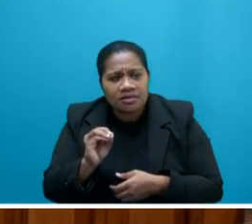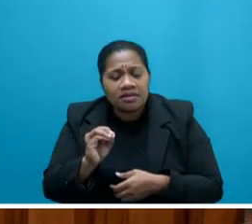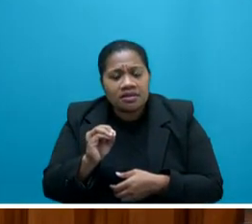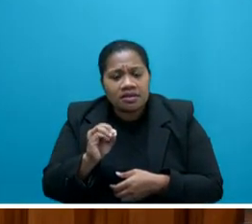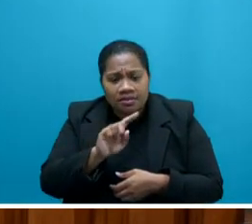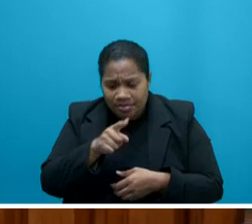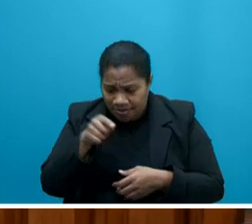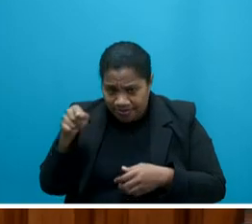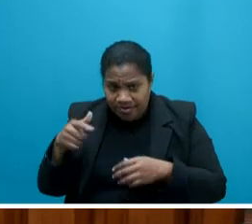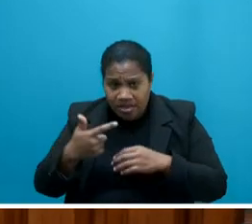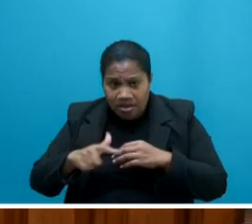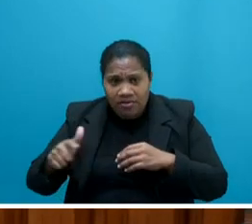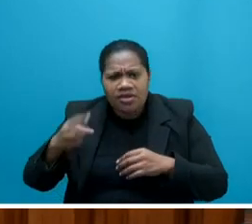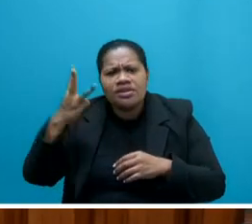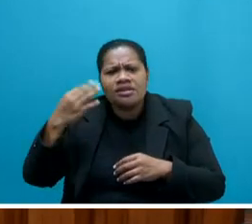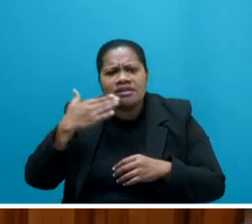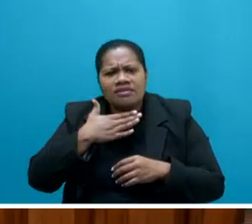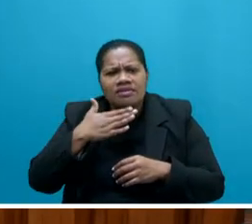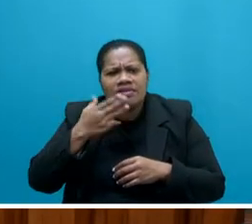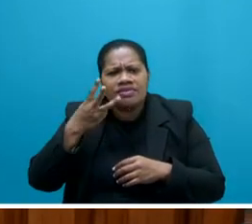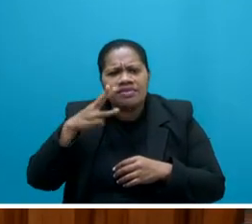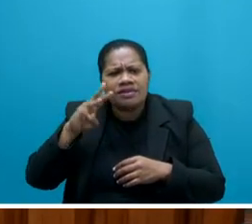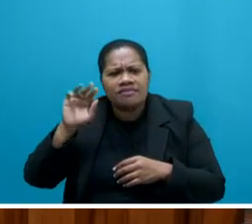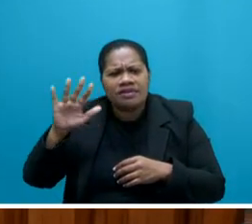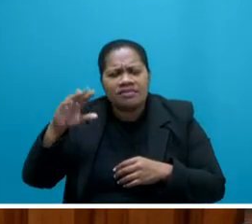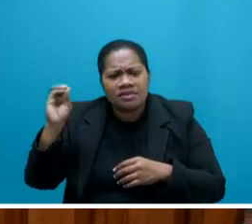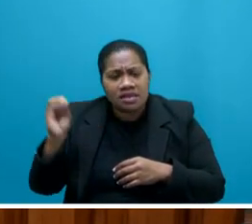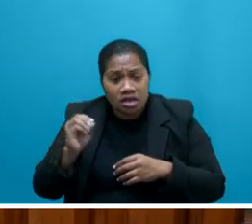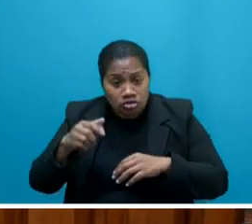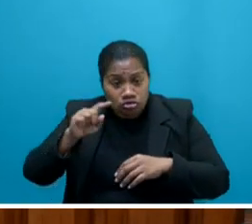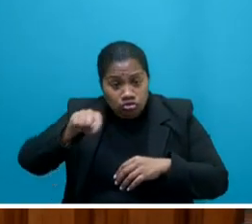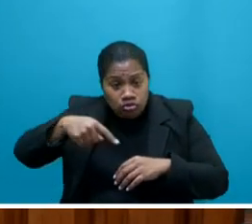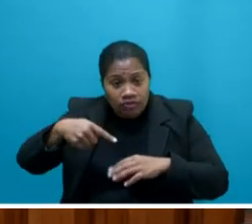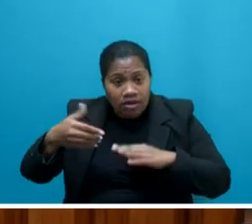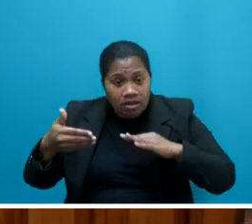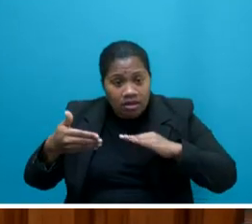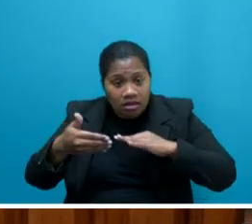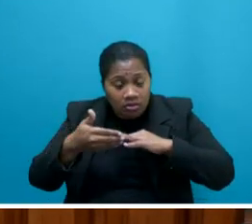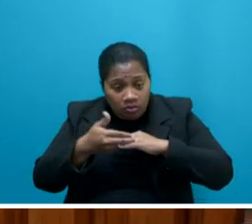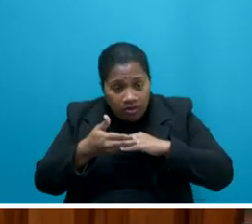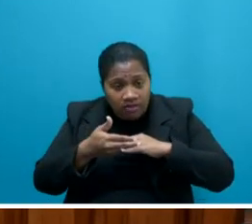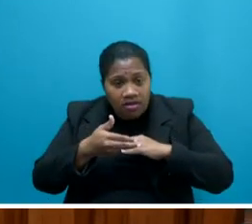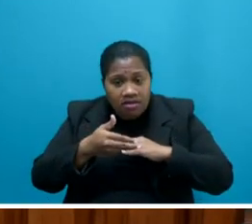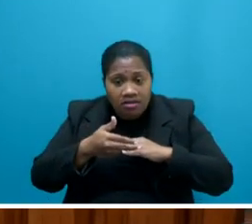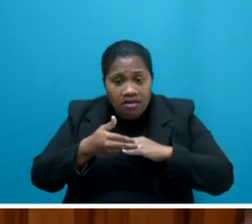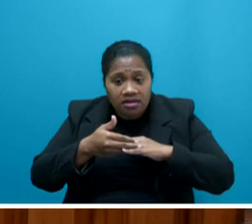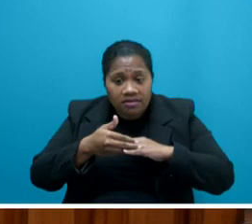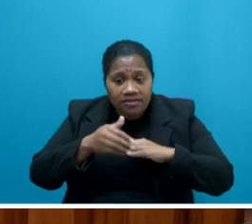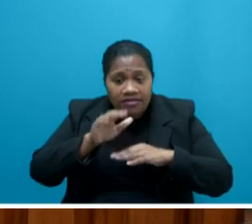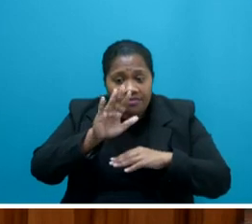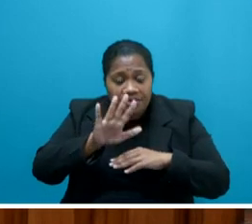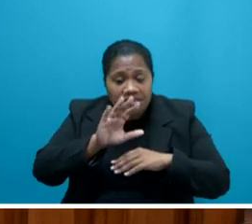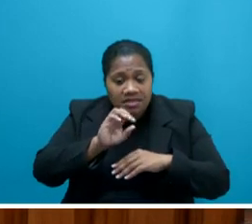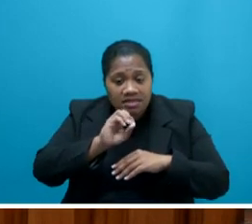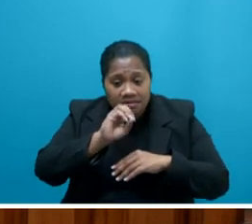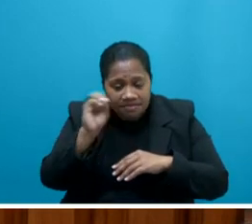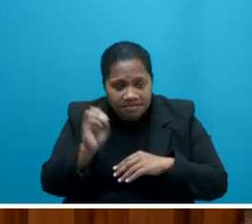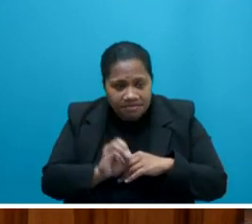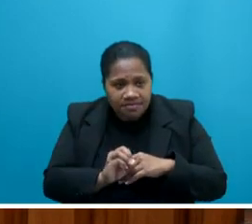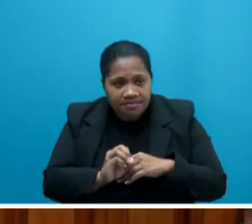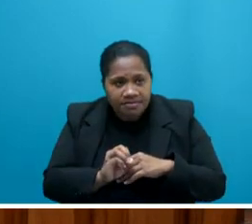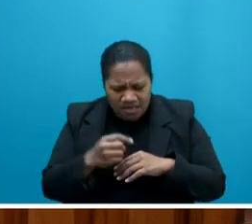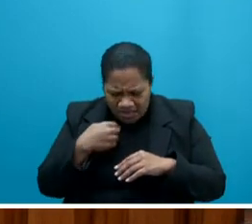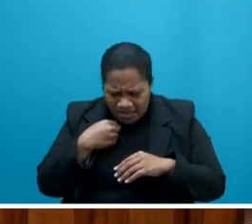335%, Suba Wharf by 9%, and Suba pilot charge by 302%. I'm quoting